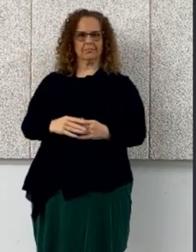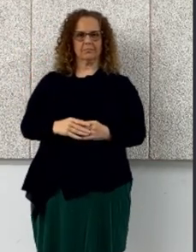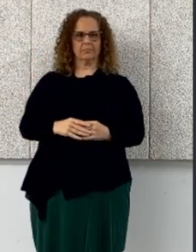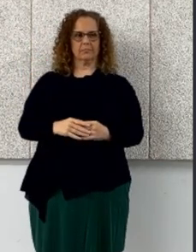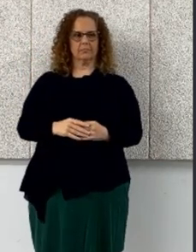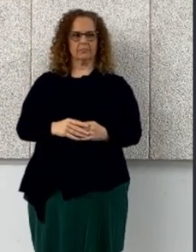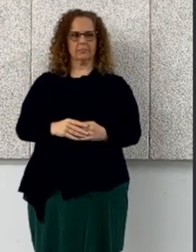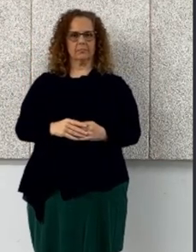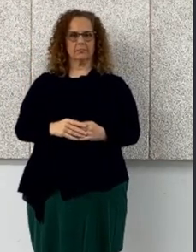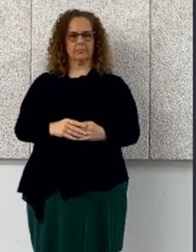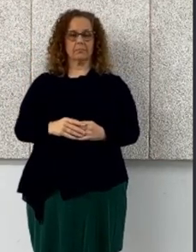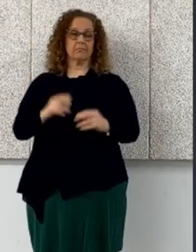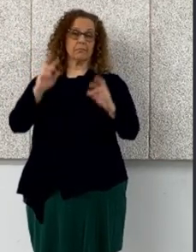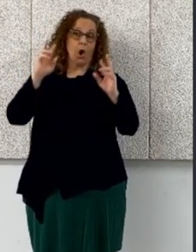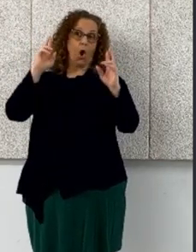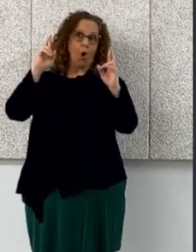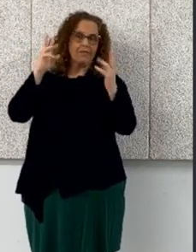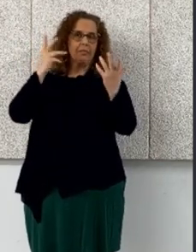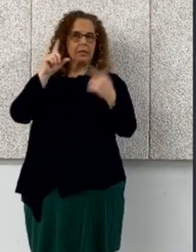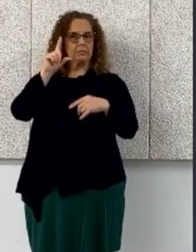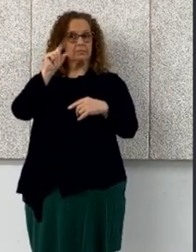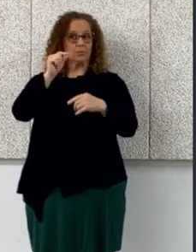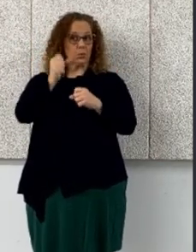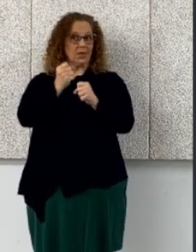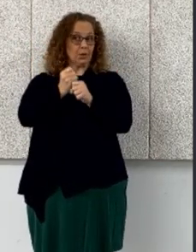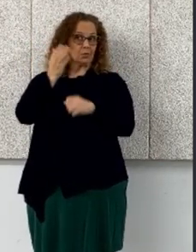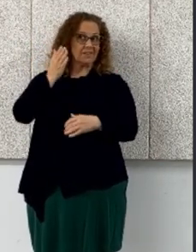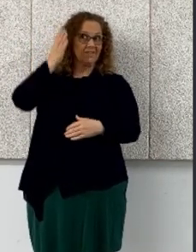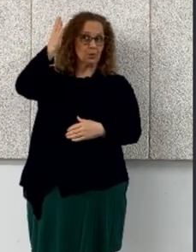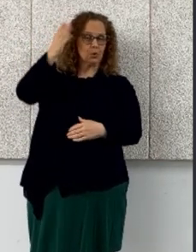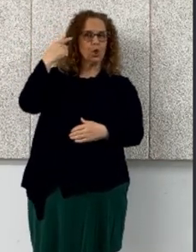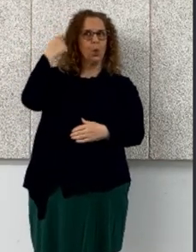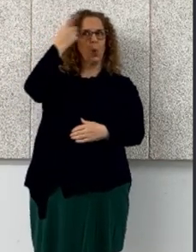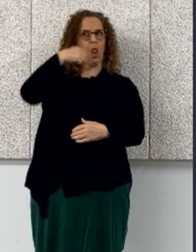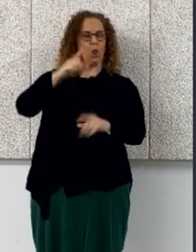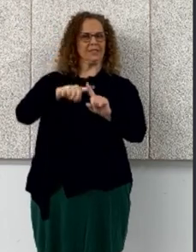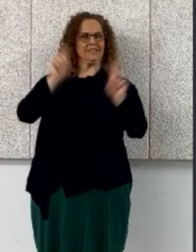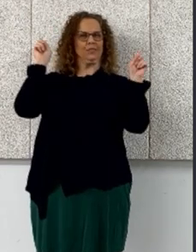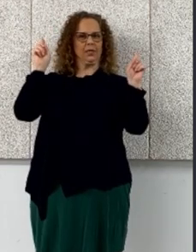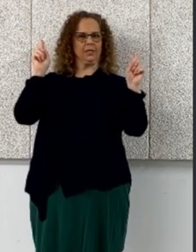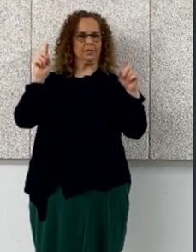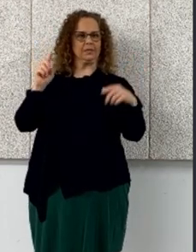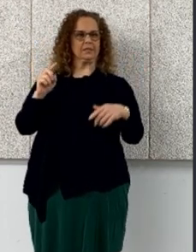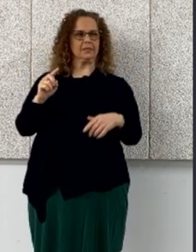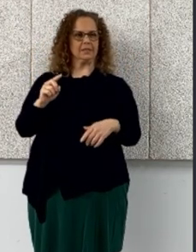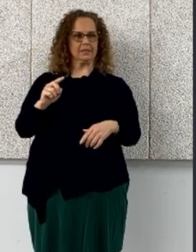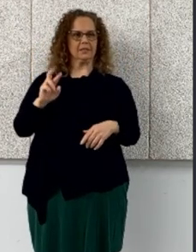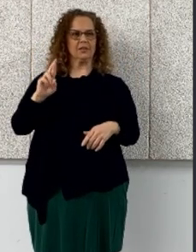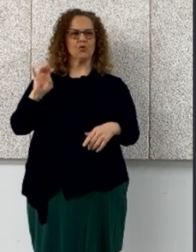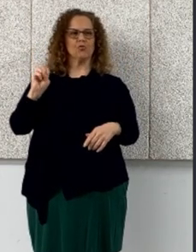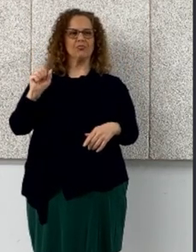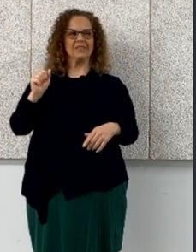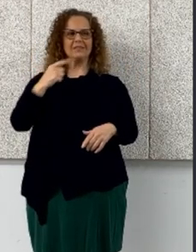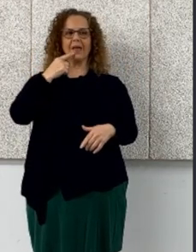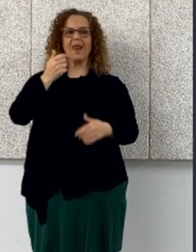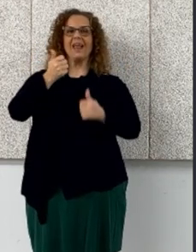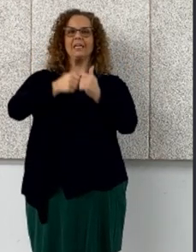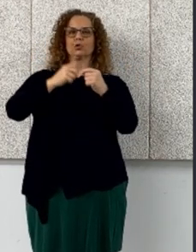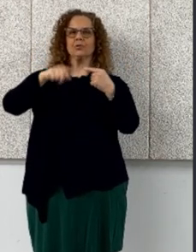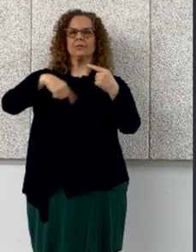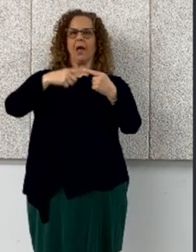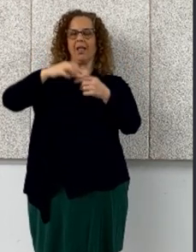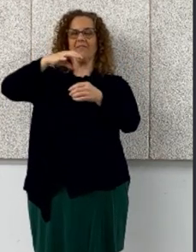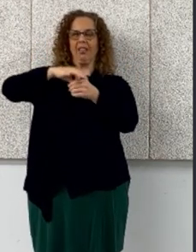you know, hopefully 20 years from now it'll look really different. Yeah. We learn that every election cycle, don't we? That like, you know, yeah.